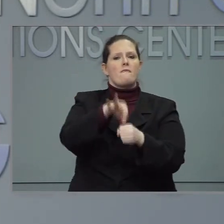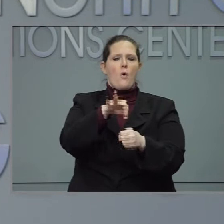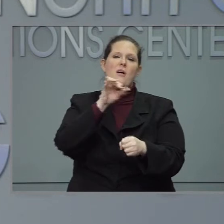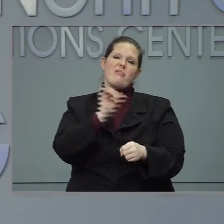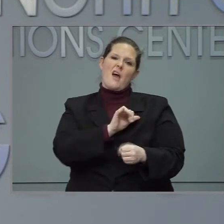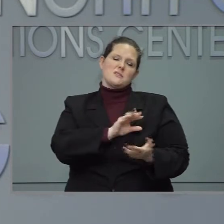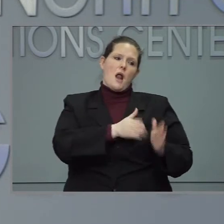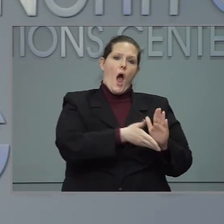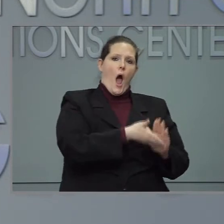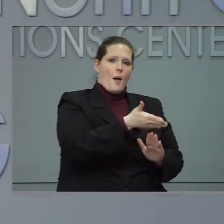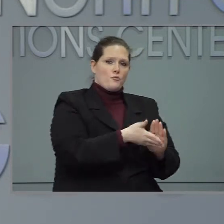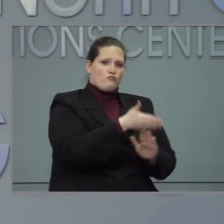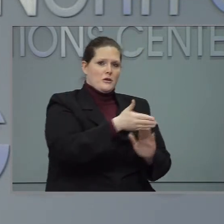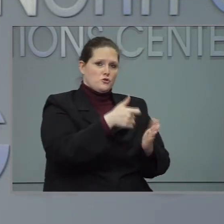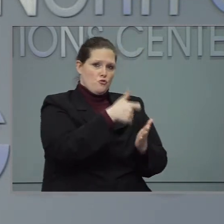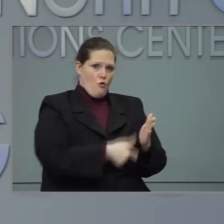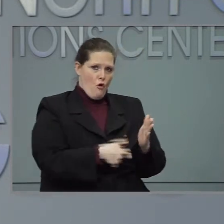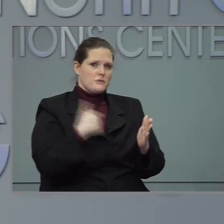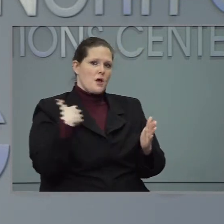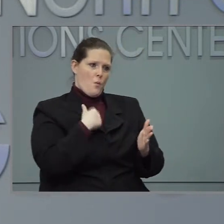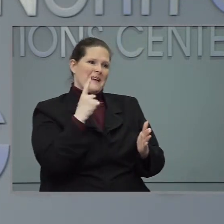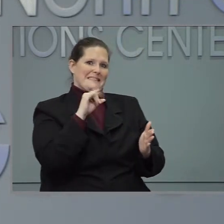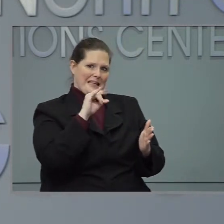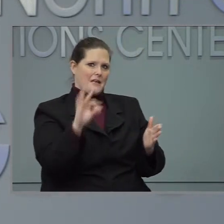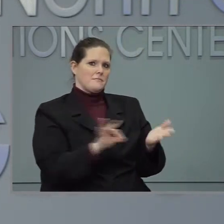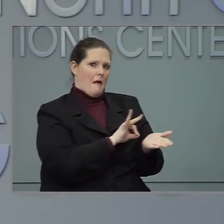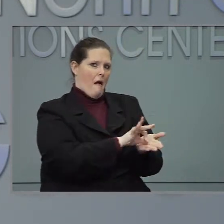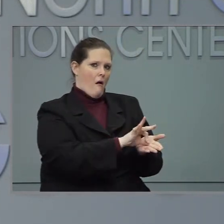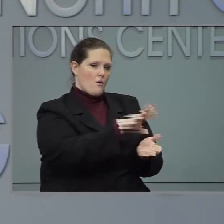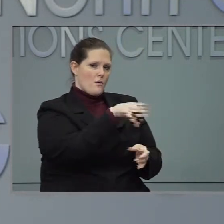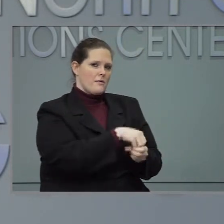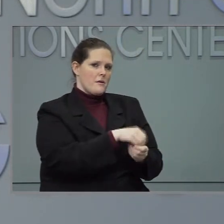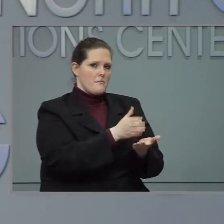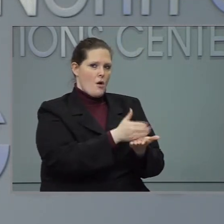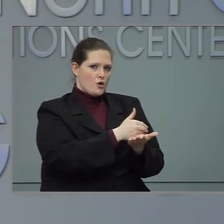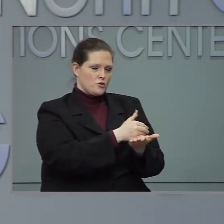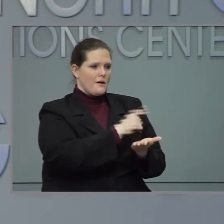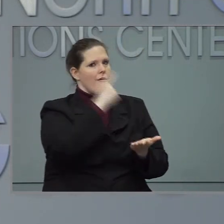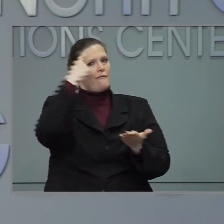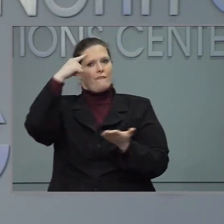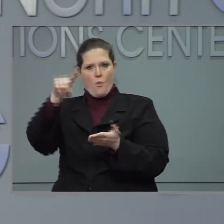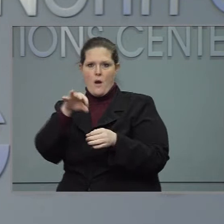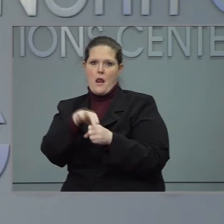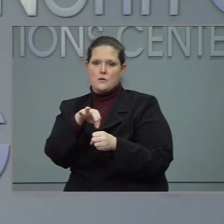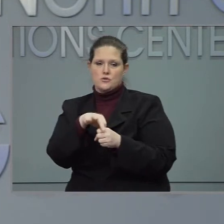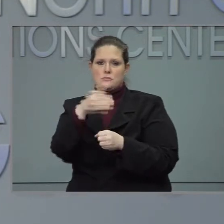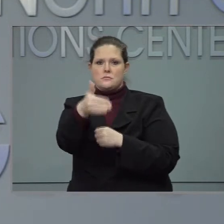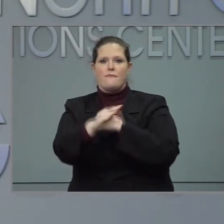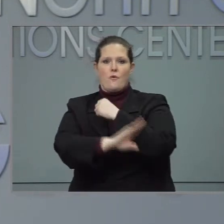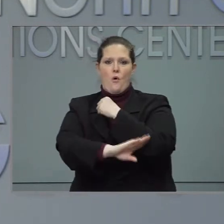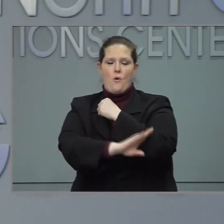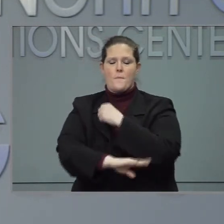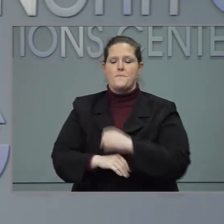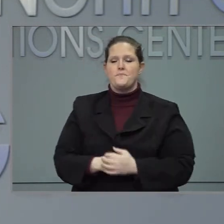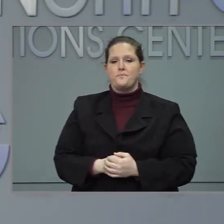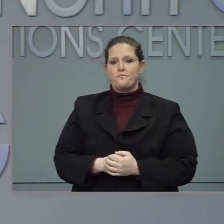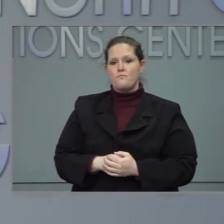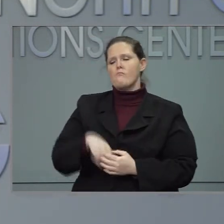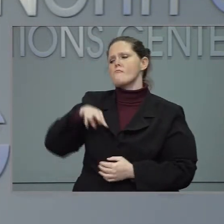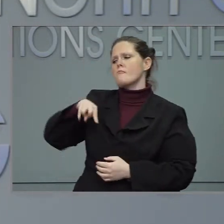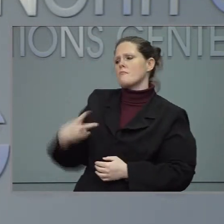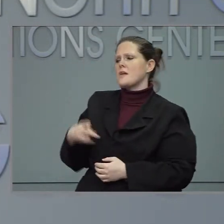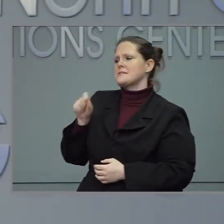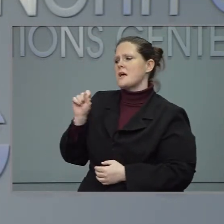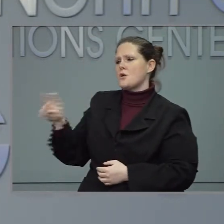we included in the governor's budget. We have a follow-up, Jonah Kaplan,